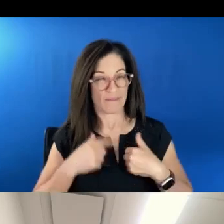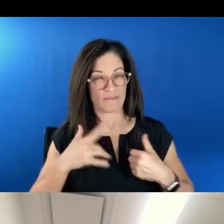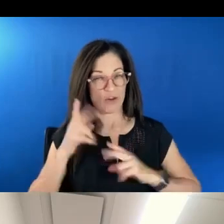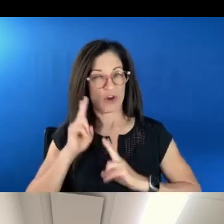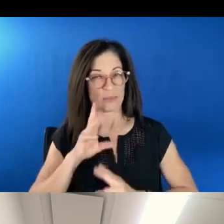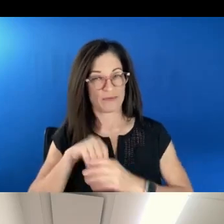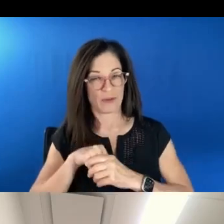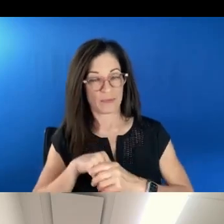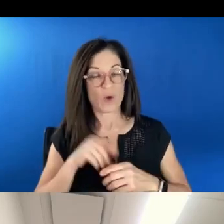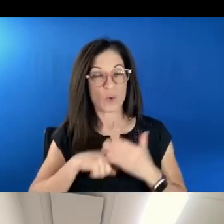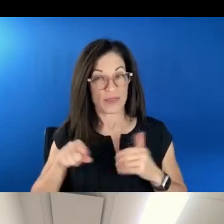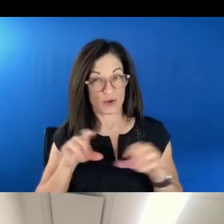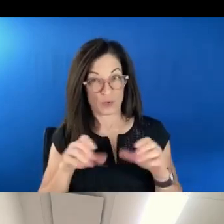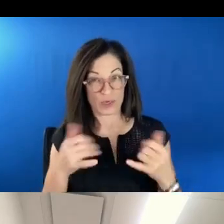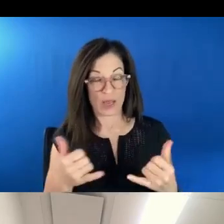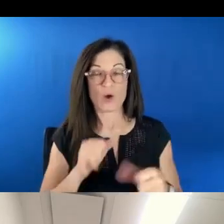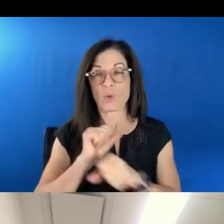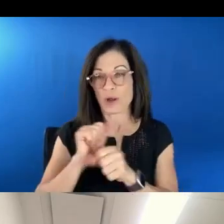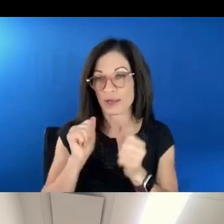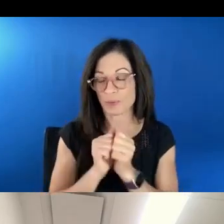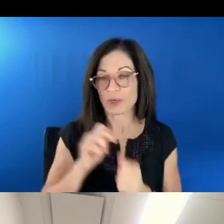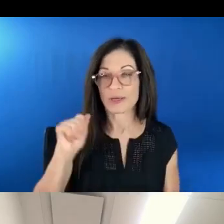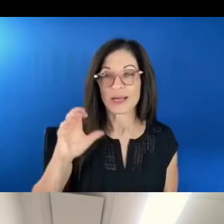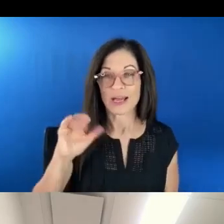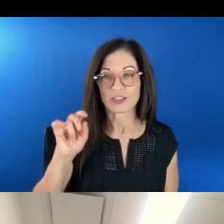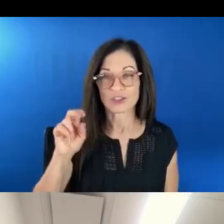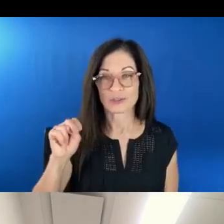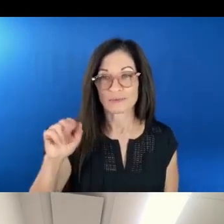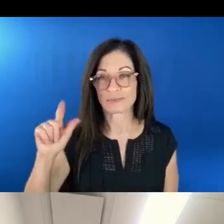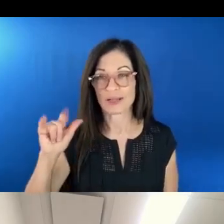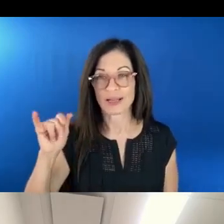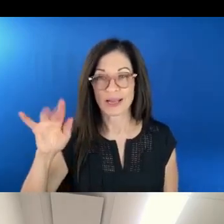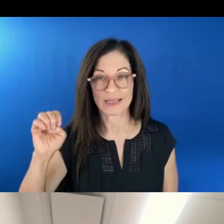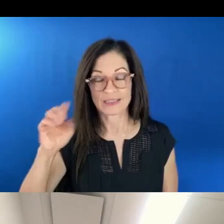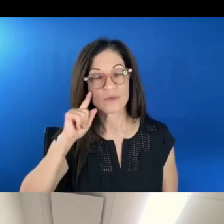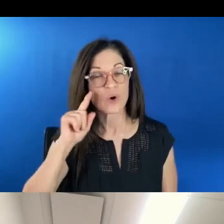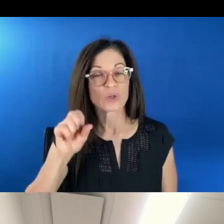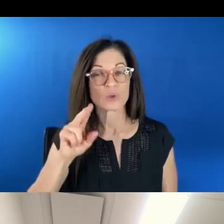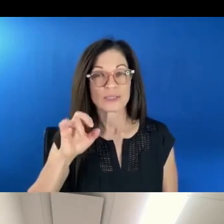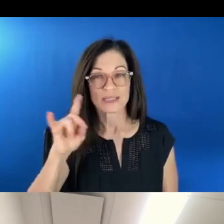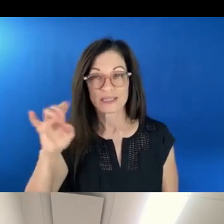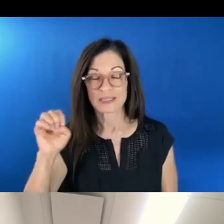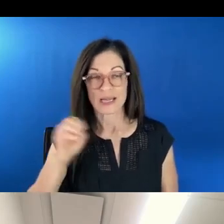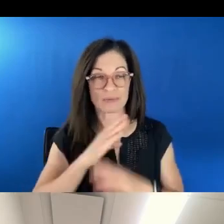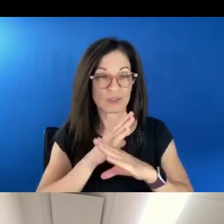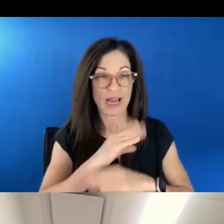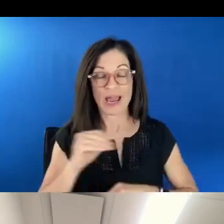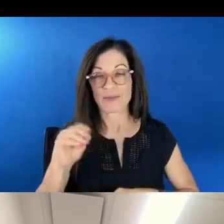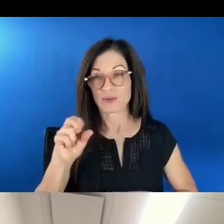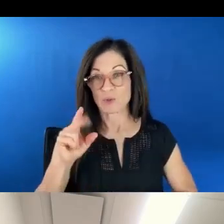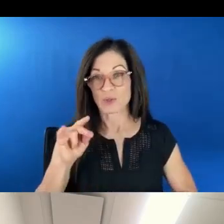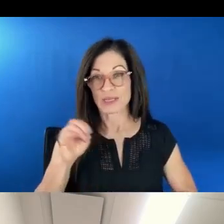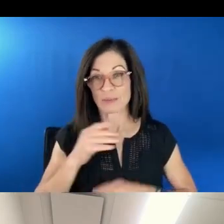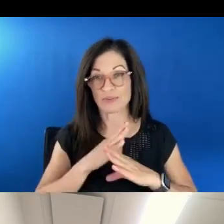doing now is working with the Action Alliance for Suicide Prevention and the Suicide Prevention Resource Center